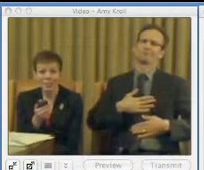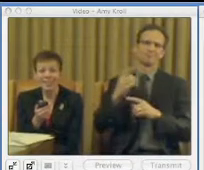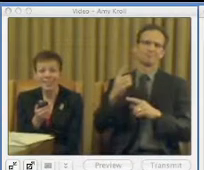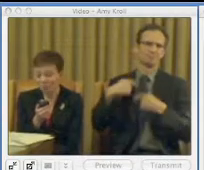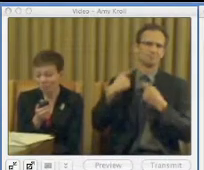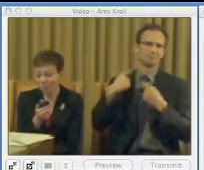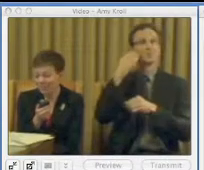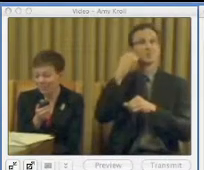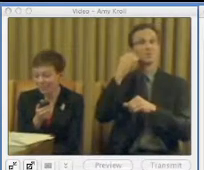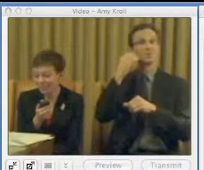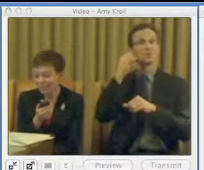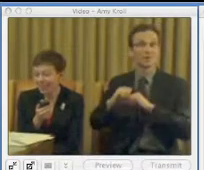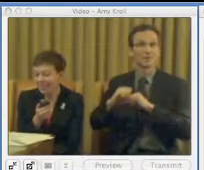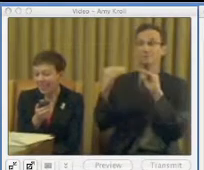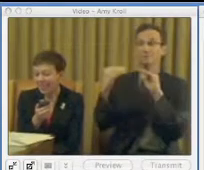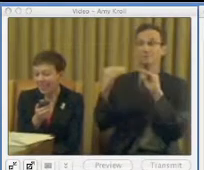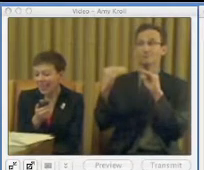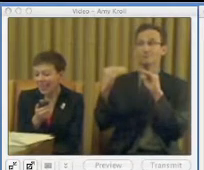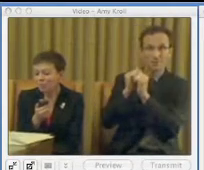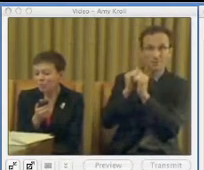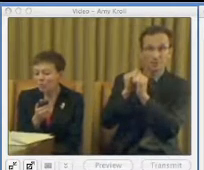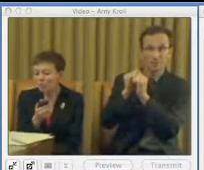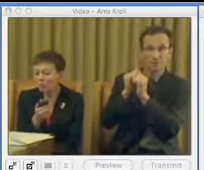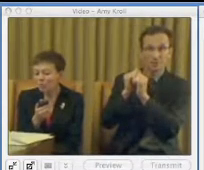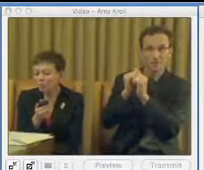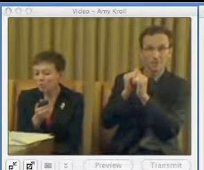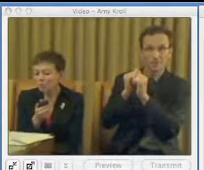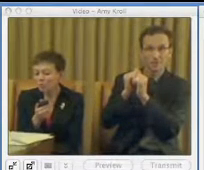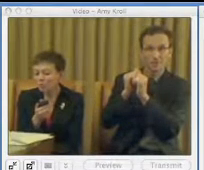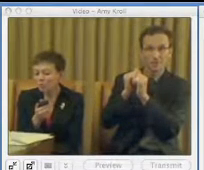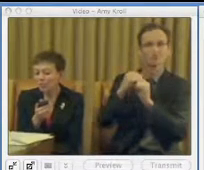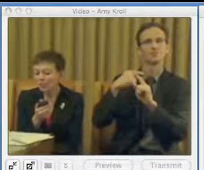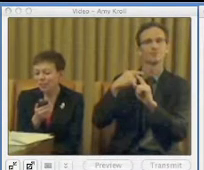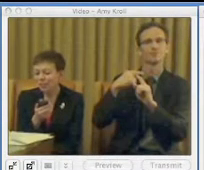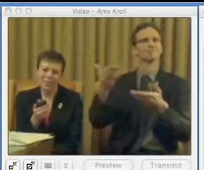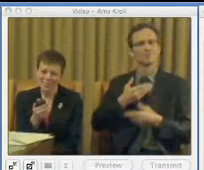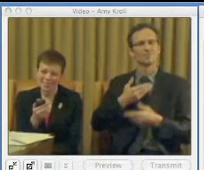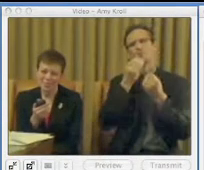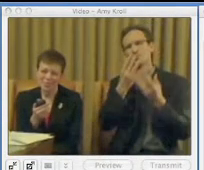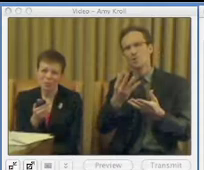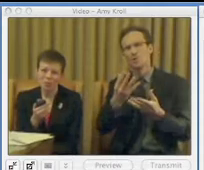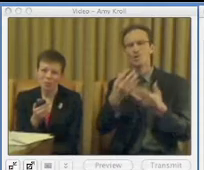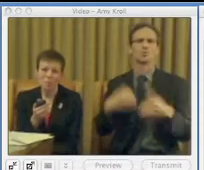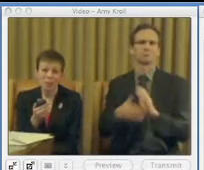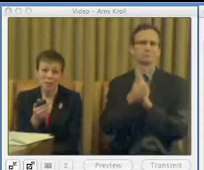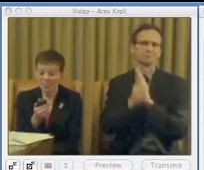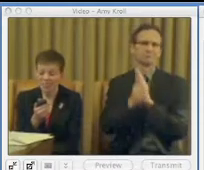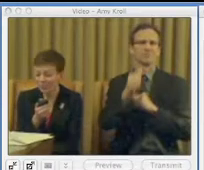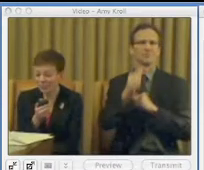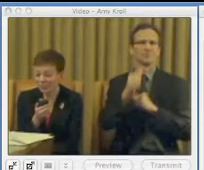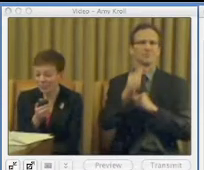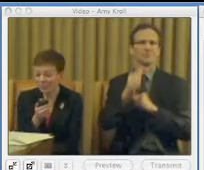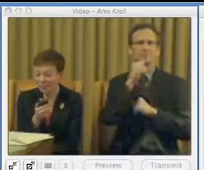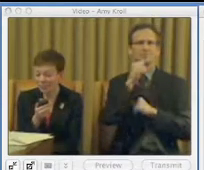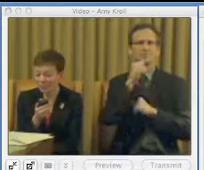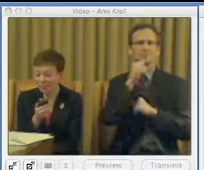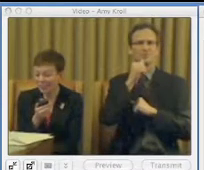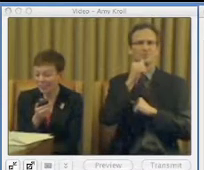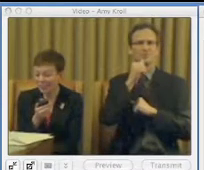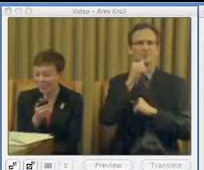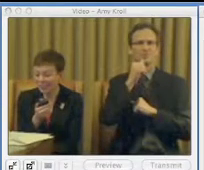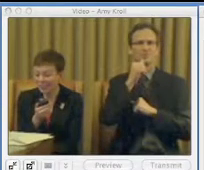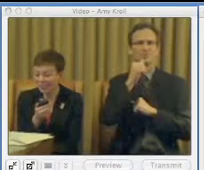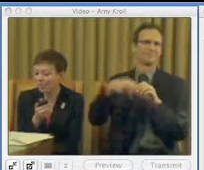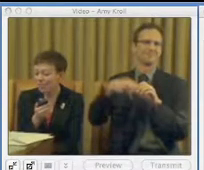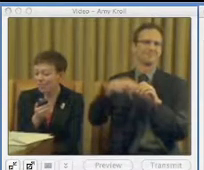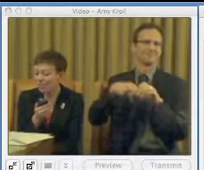know her as a colleague and as a friend. And please welcome this warm and richly talented woman to our webinar this